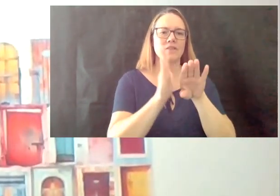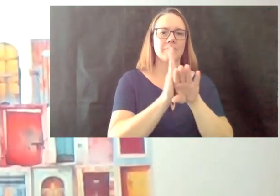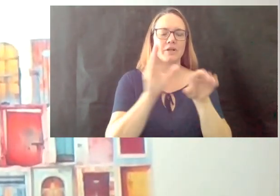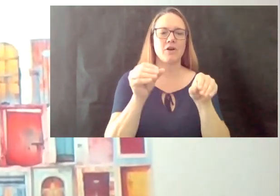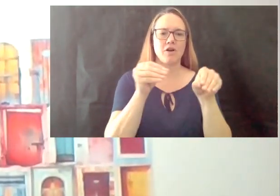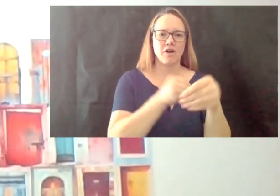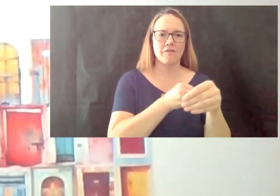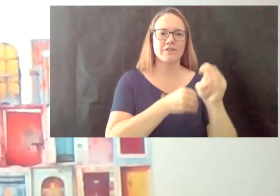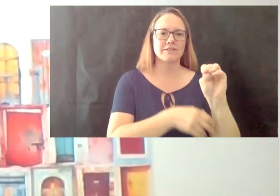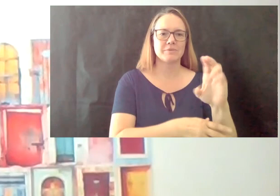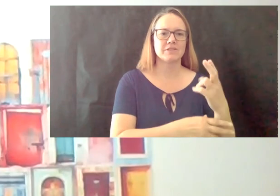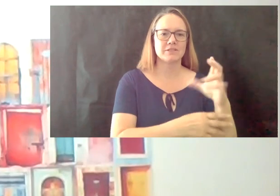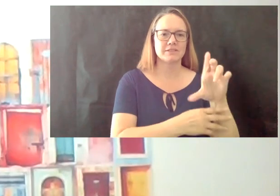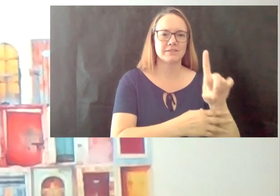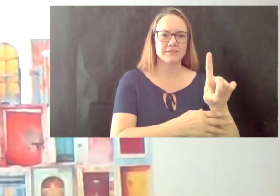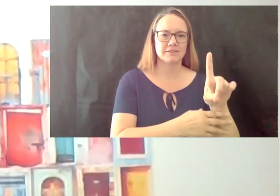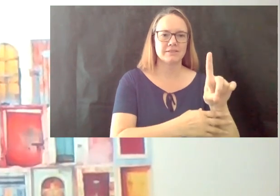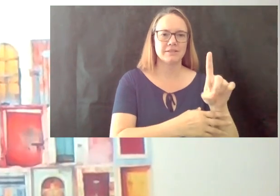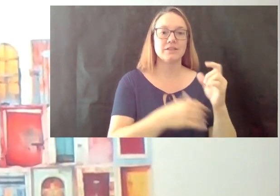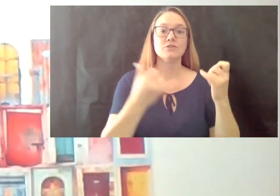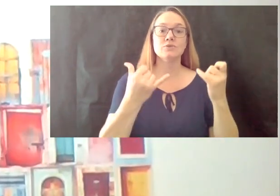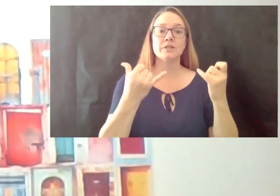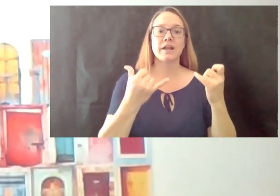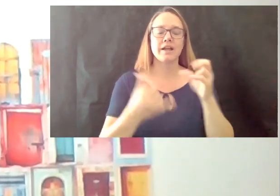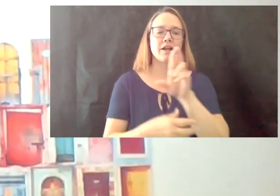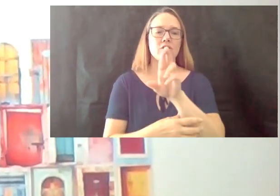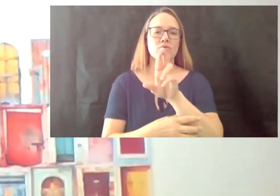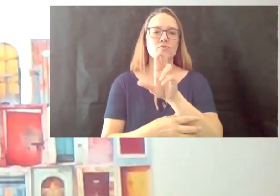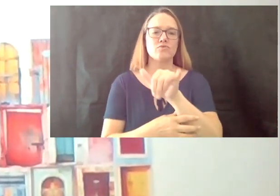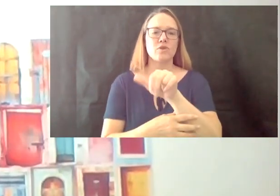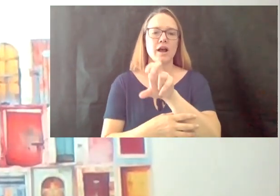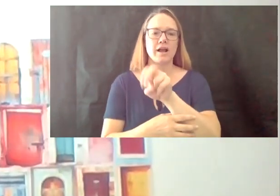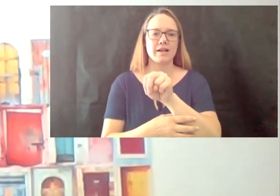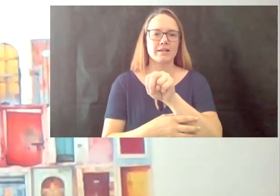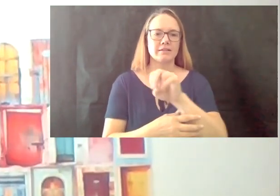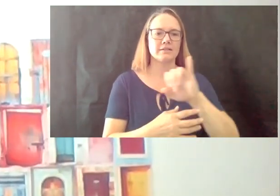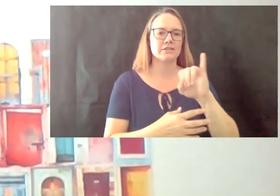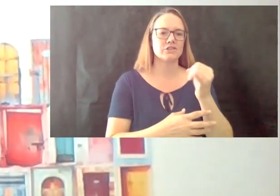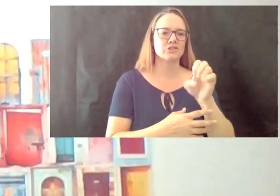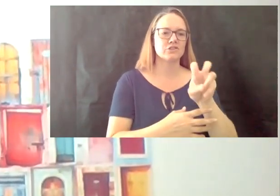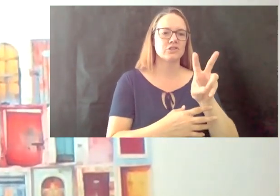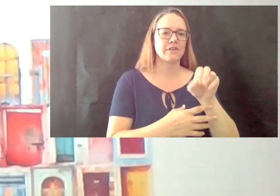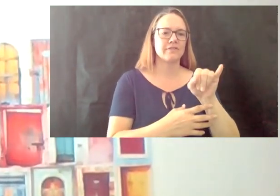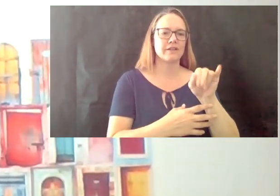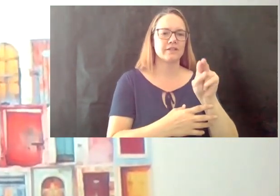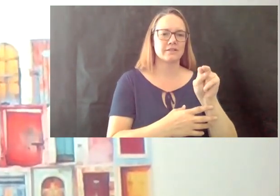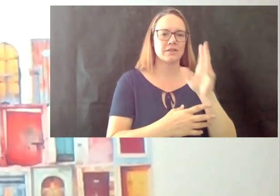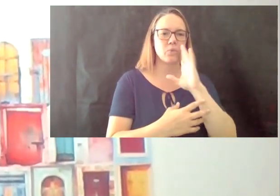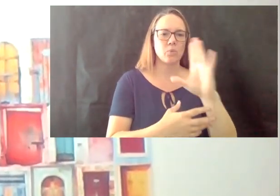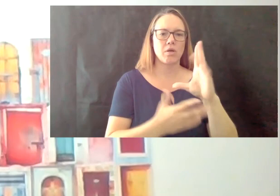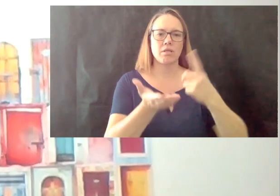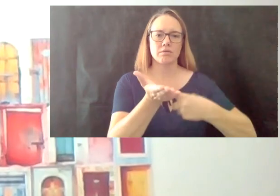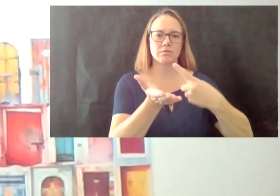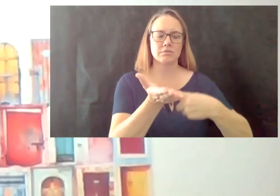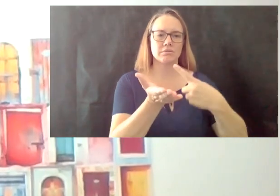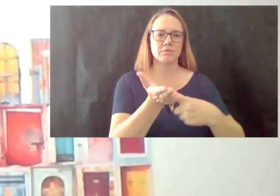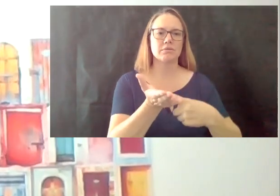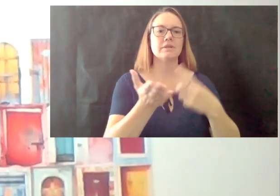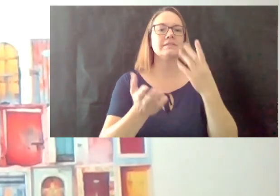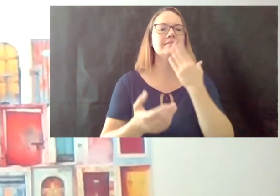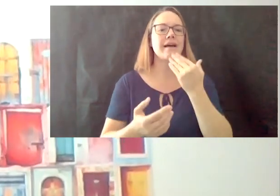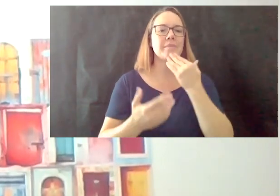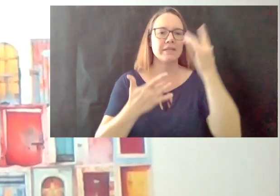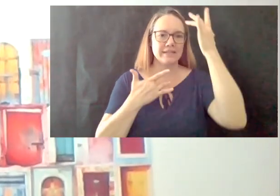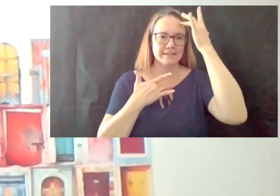Health Center of Denver, and today we are excited to hear from Ryan Ray and Jevin Tzeng, who will talk about